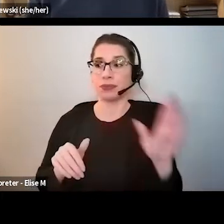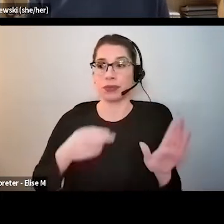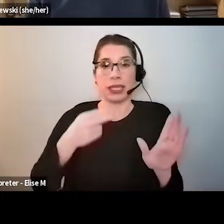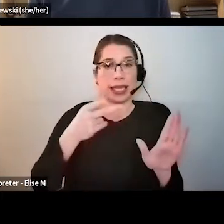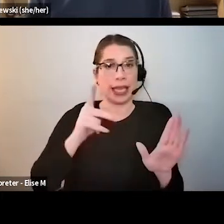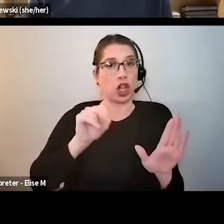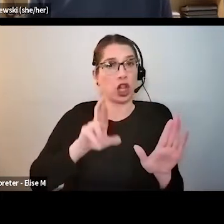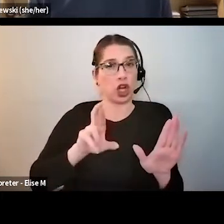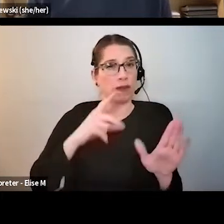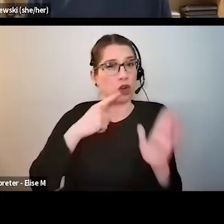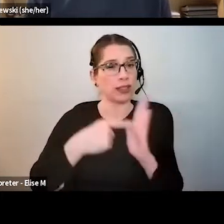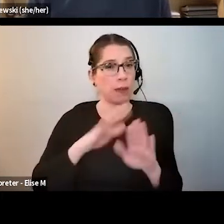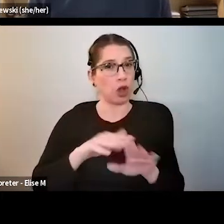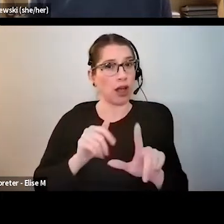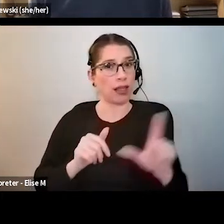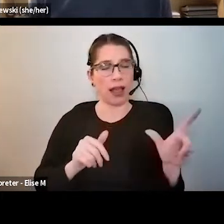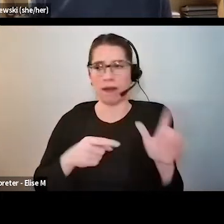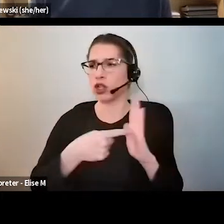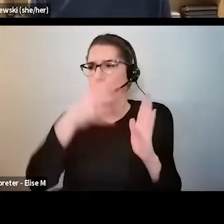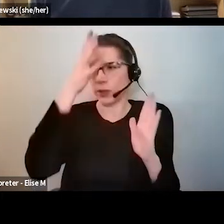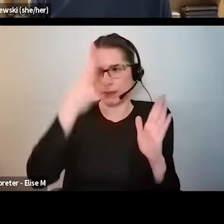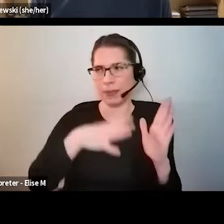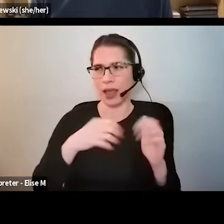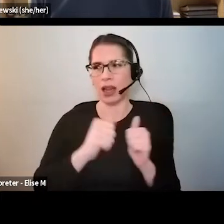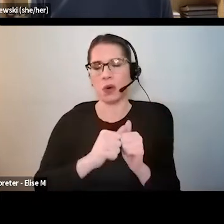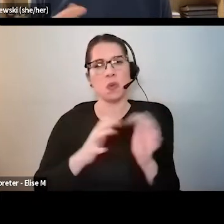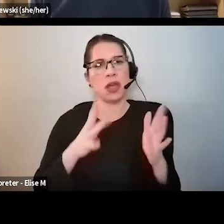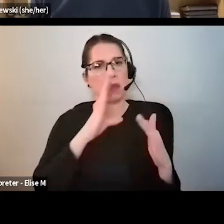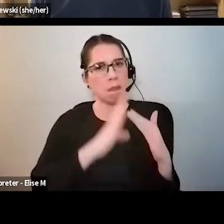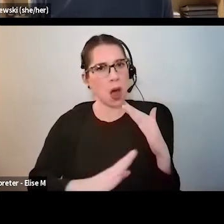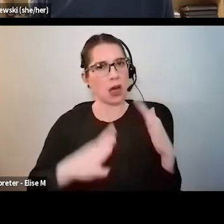Rivera depicts a man dressed in modest clothing and sandals,